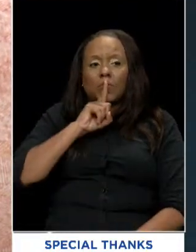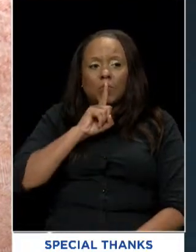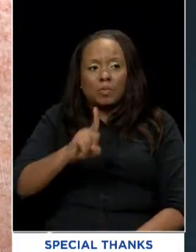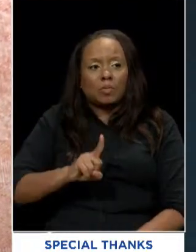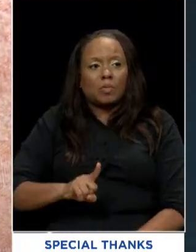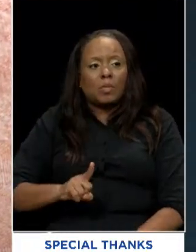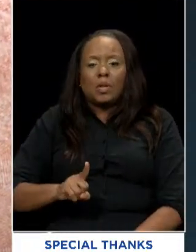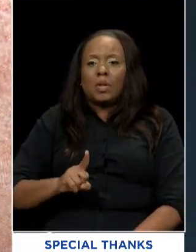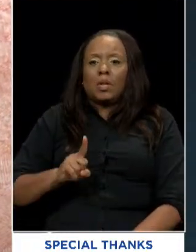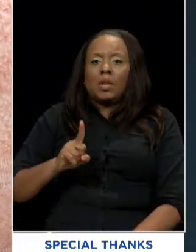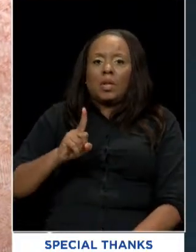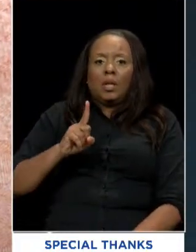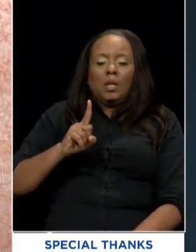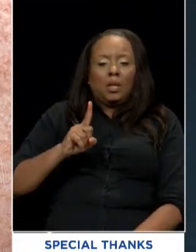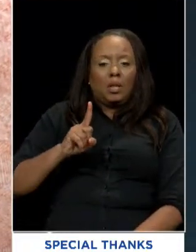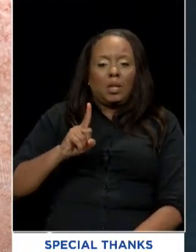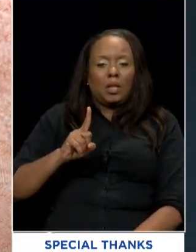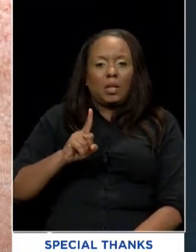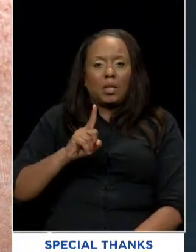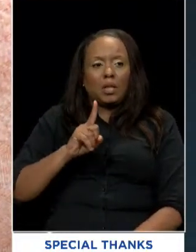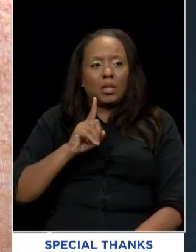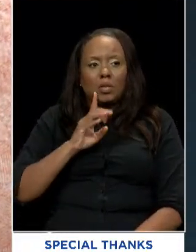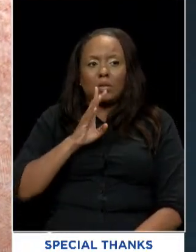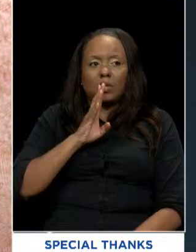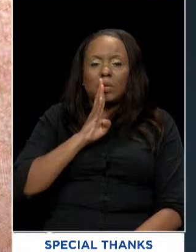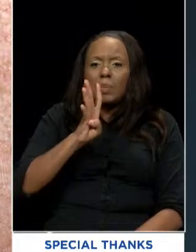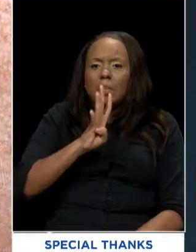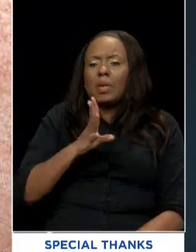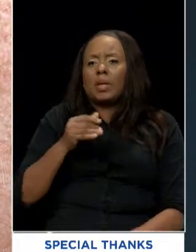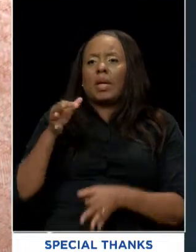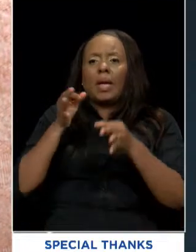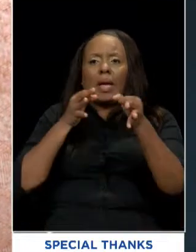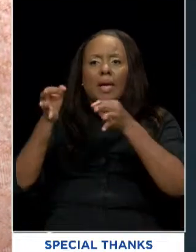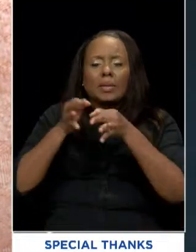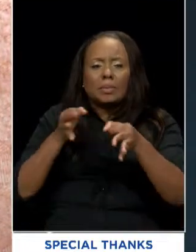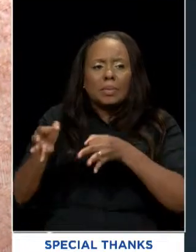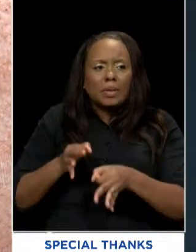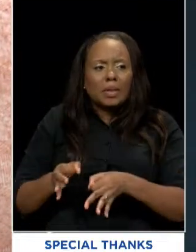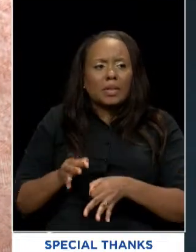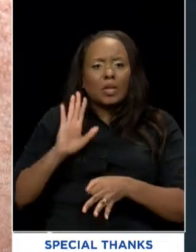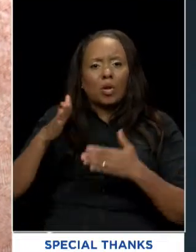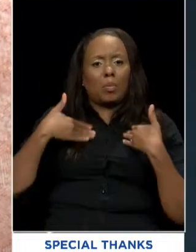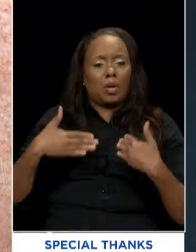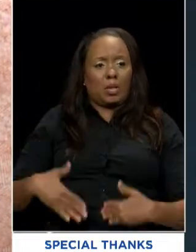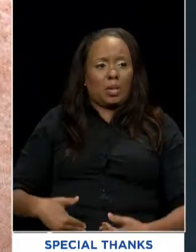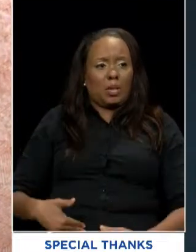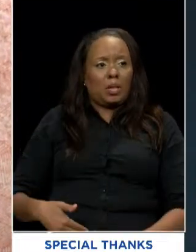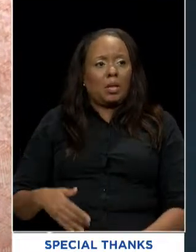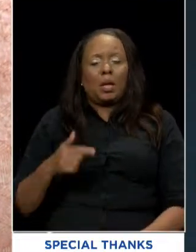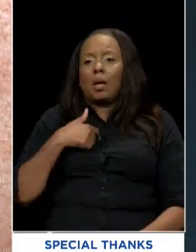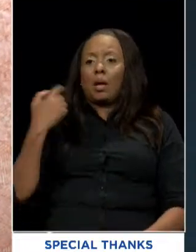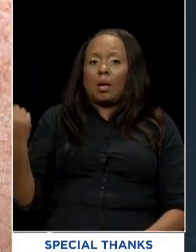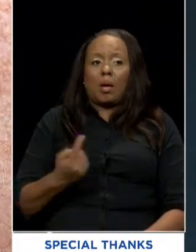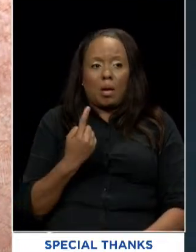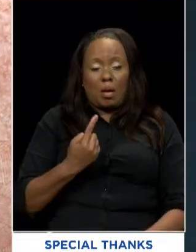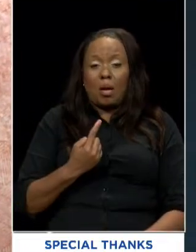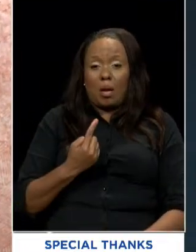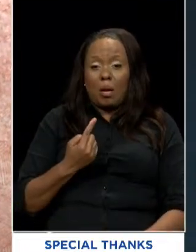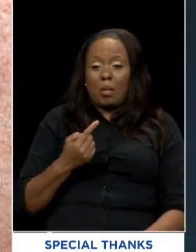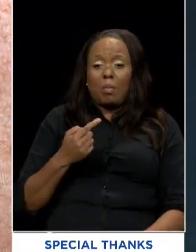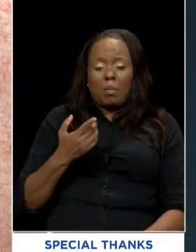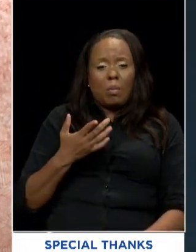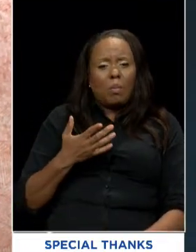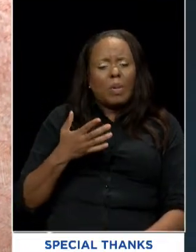speak when they call for appointments, or when they speak and explain what is going on. Because I always find time for them, and I always try to put them in, especially